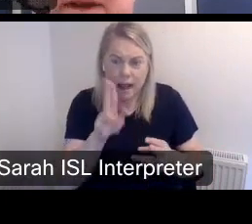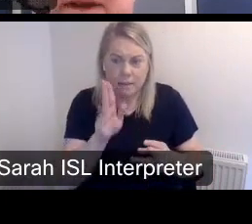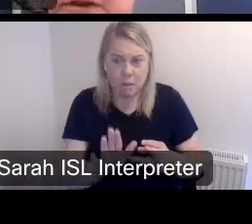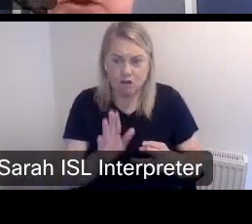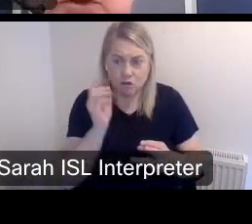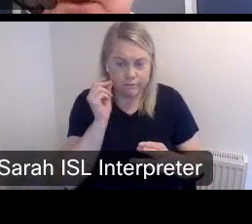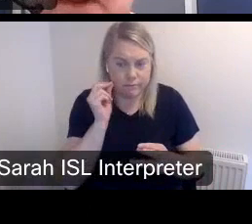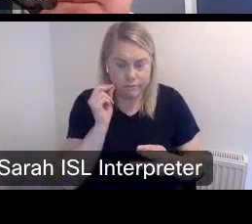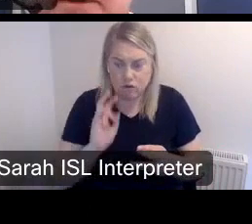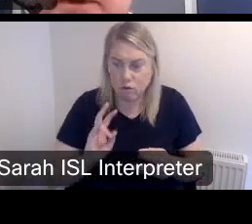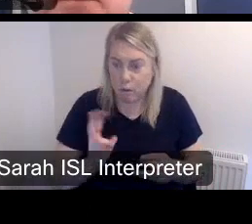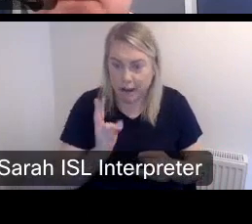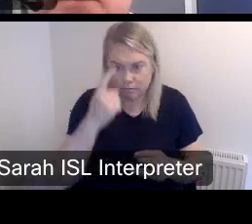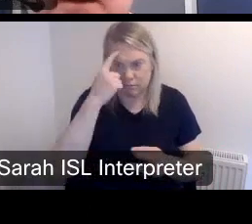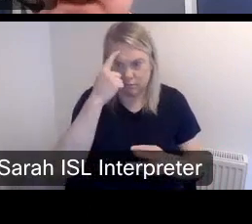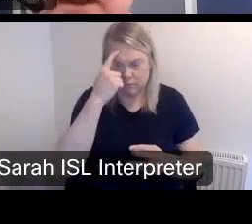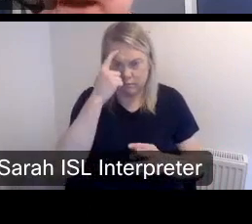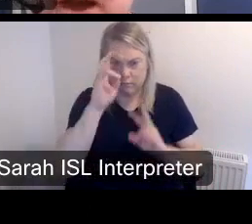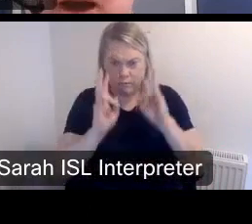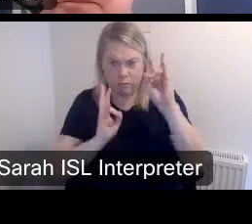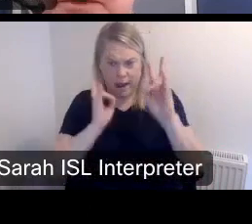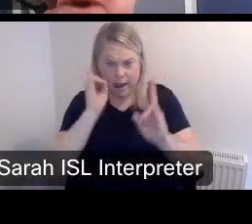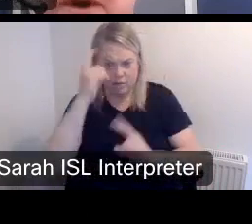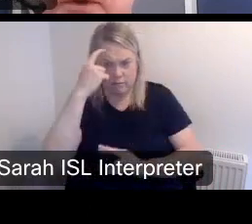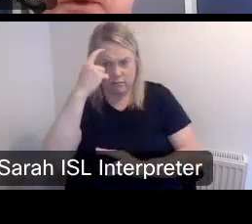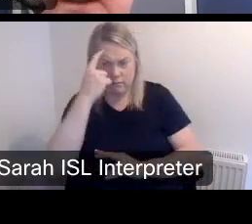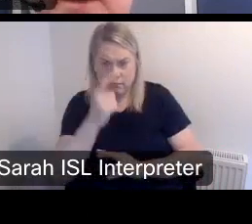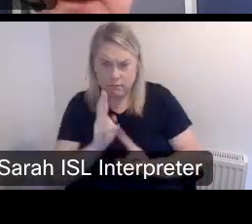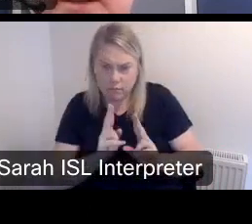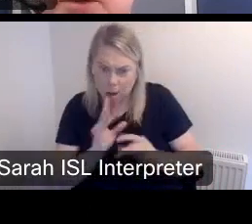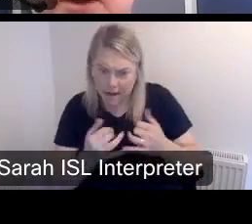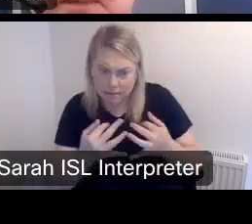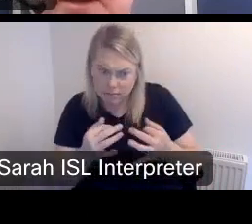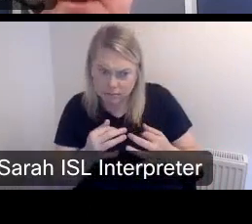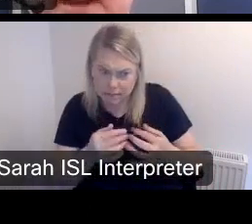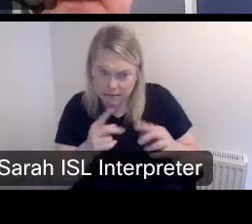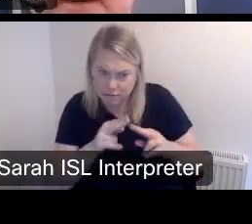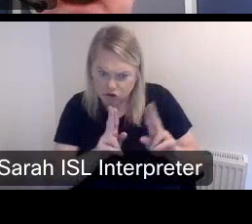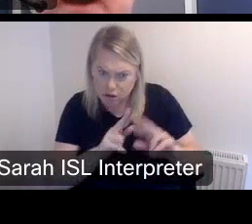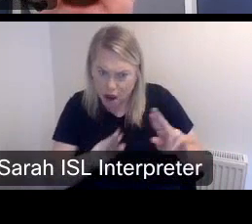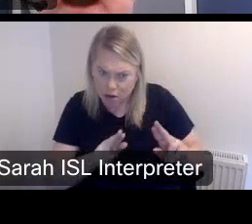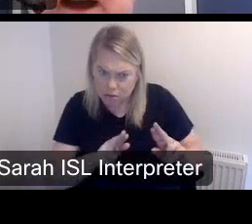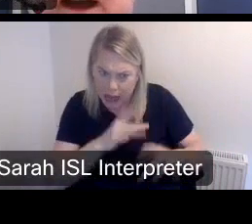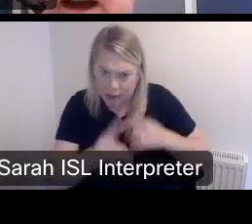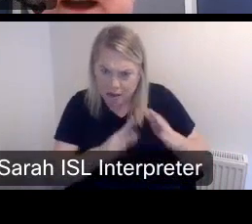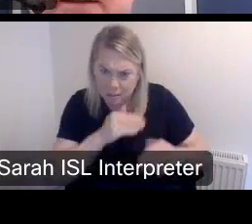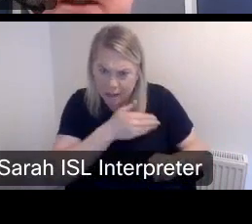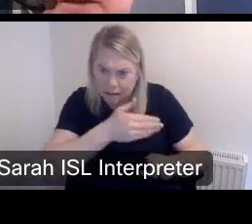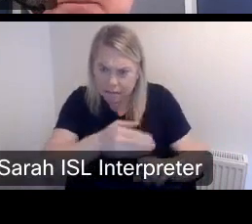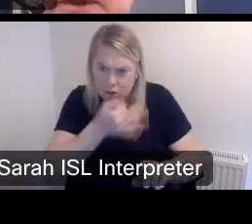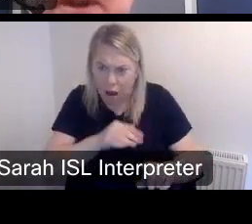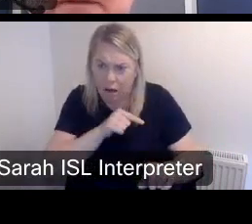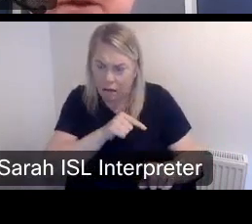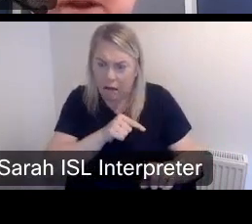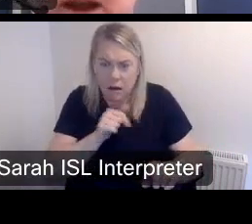that shouldn't have happened, you know, that a process that's usually meant to be safe has not